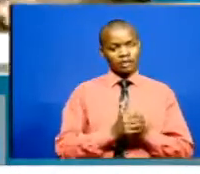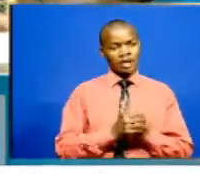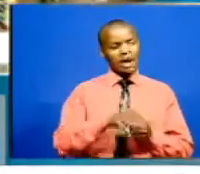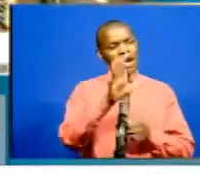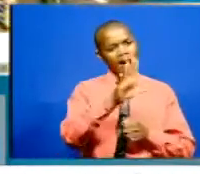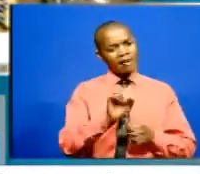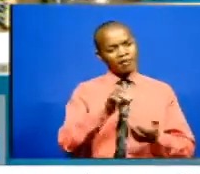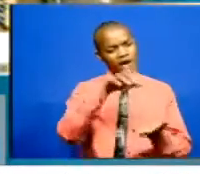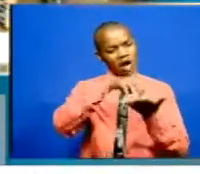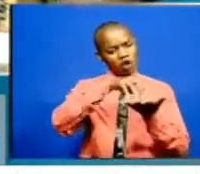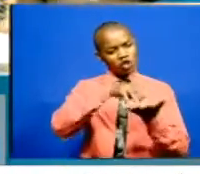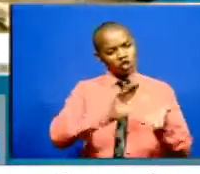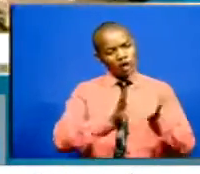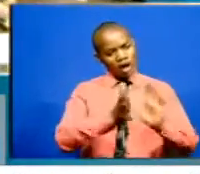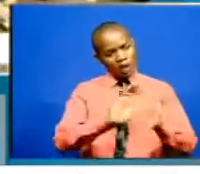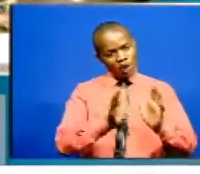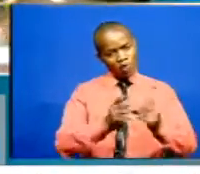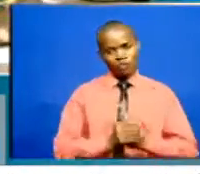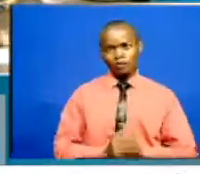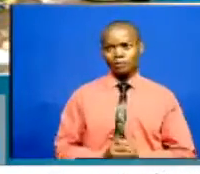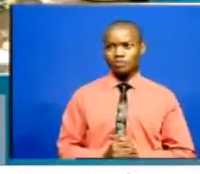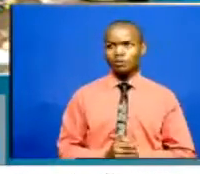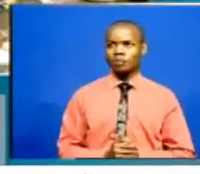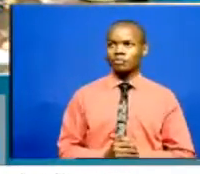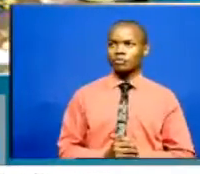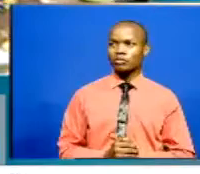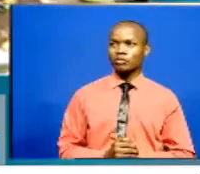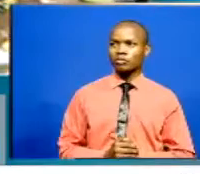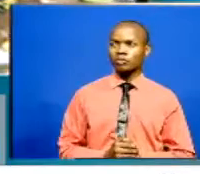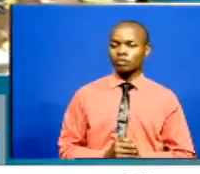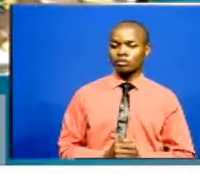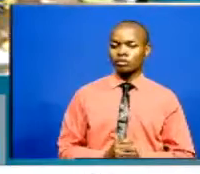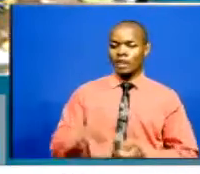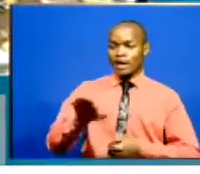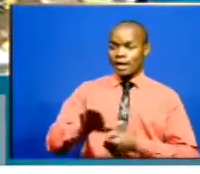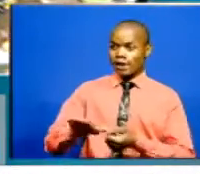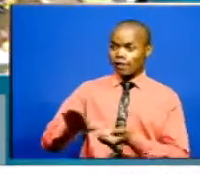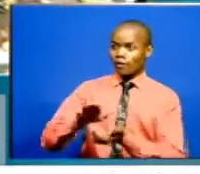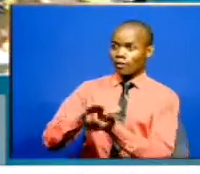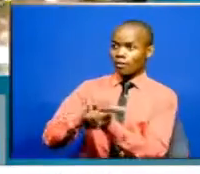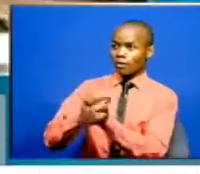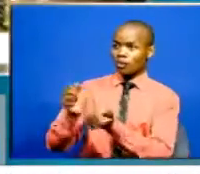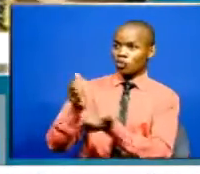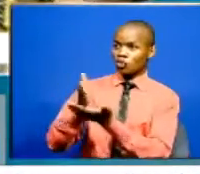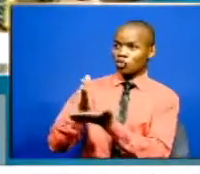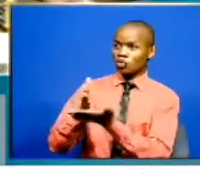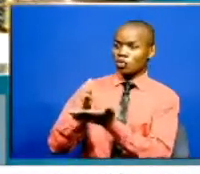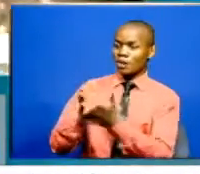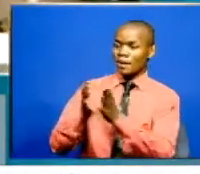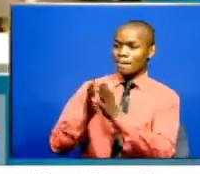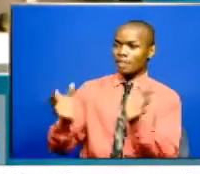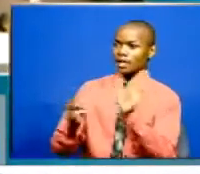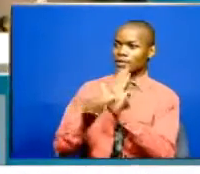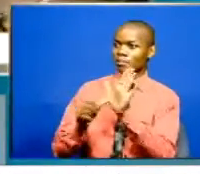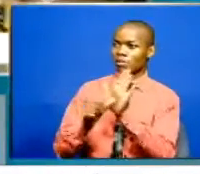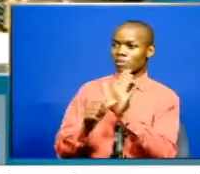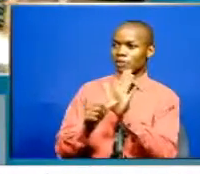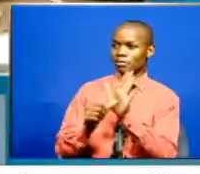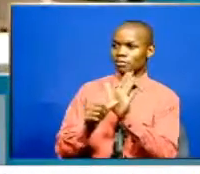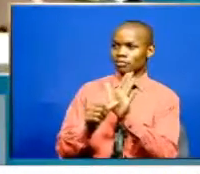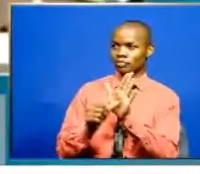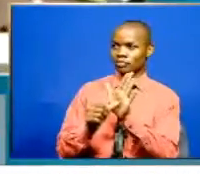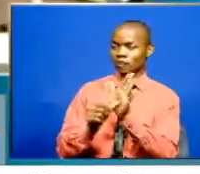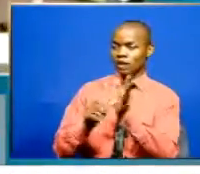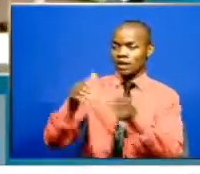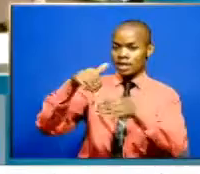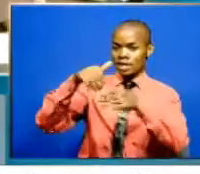Africa? Look. Pollution is the biggest killer. You know, I think